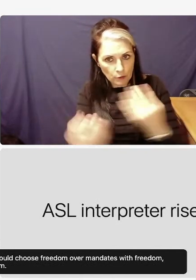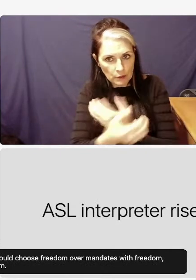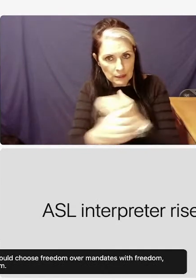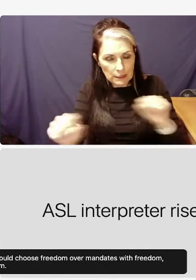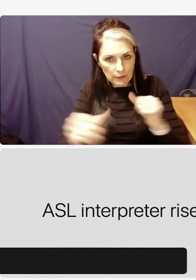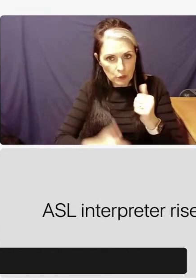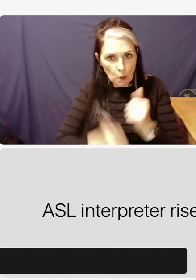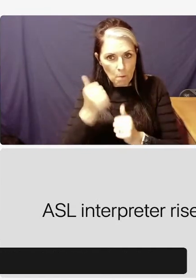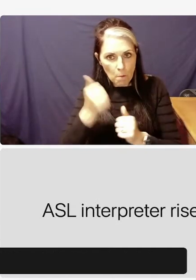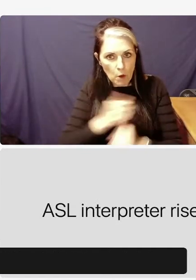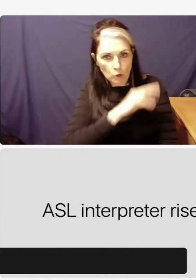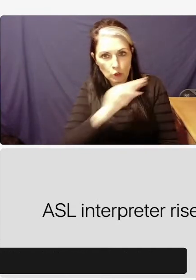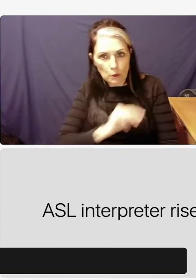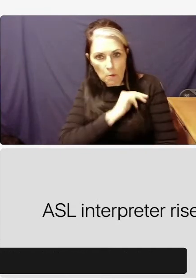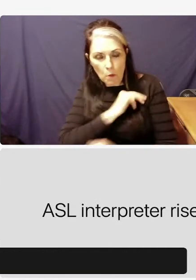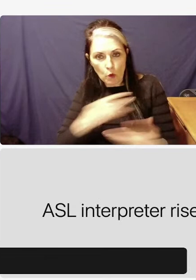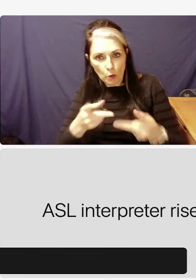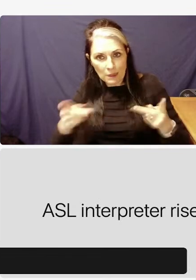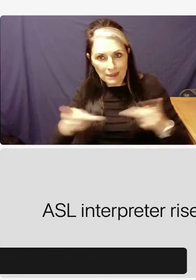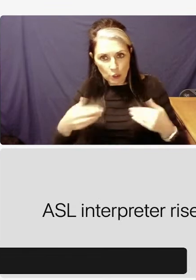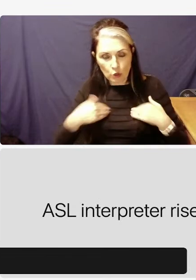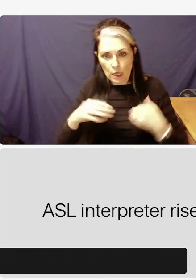most moral position to take thank you